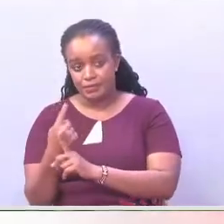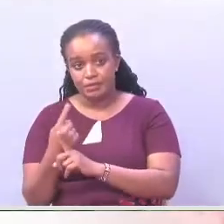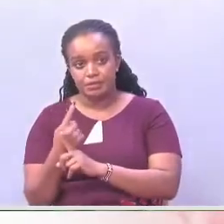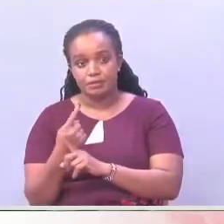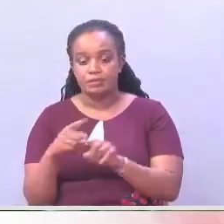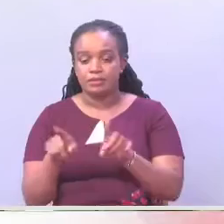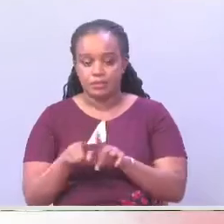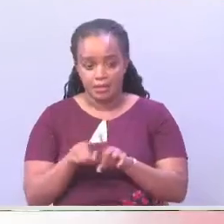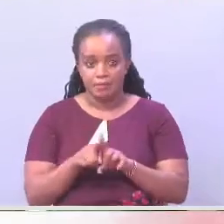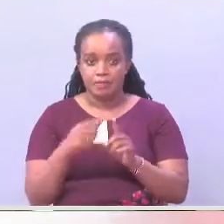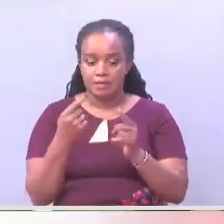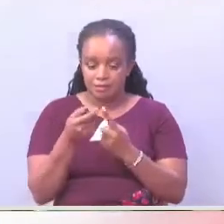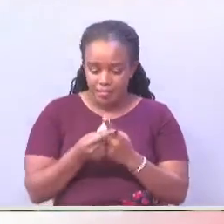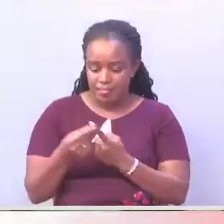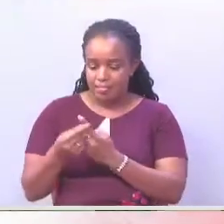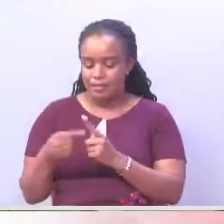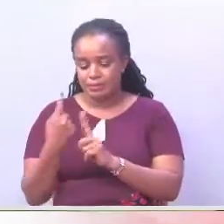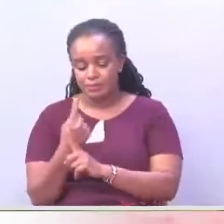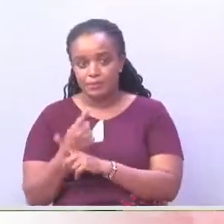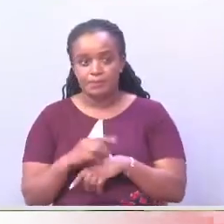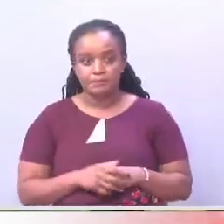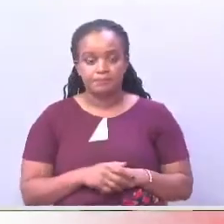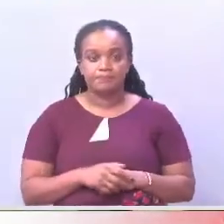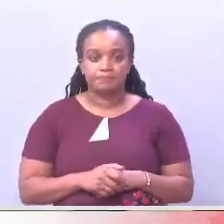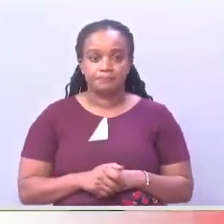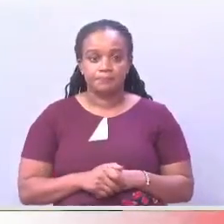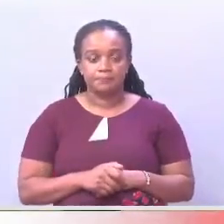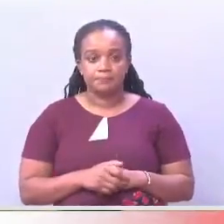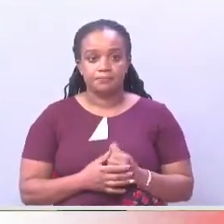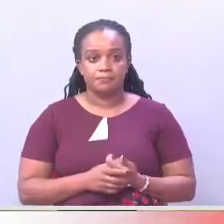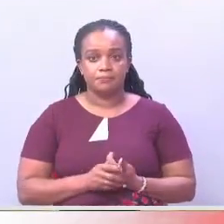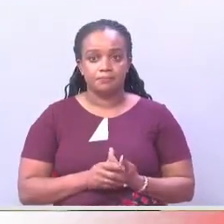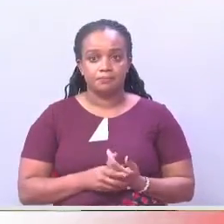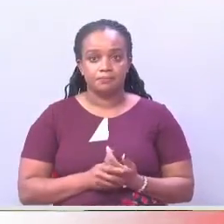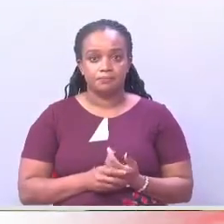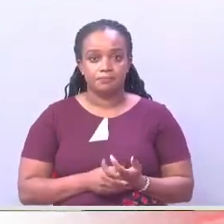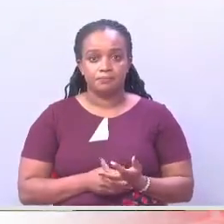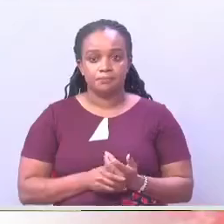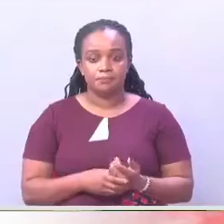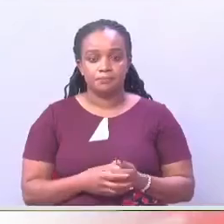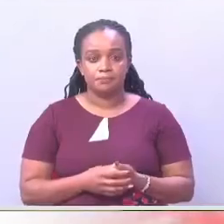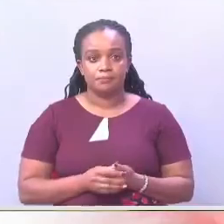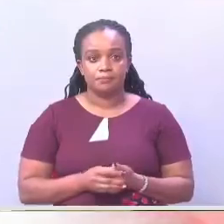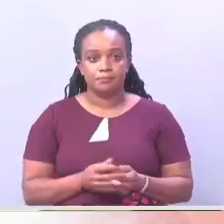well as ammunition and so on. For TV 47, I'm Willie Dennis Njiru.